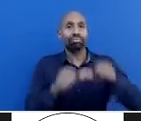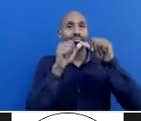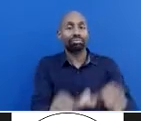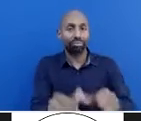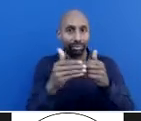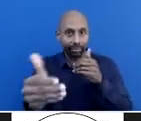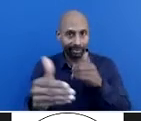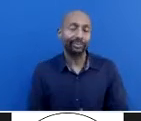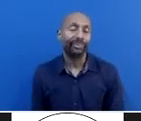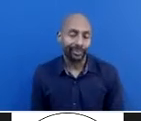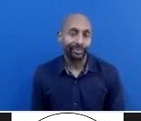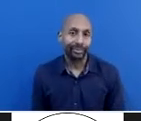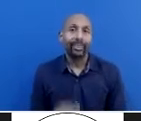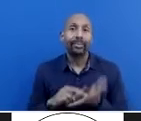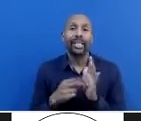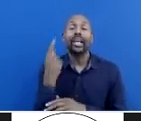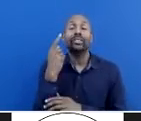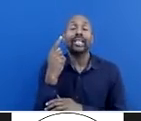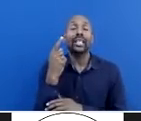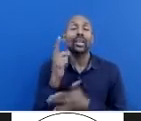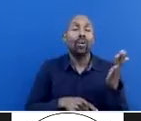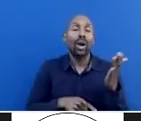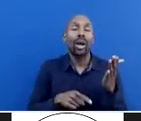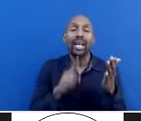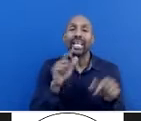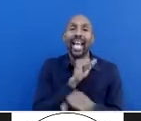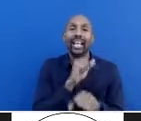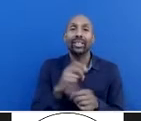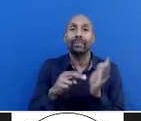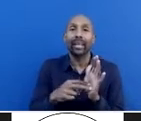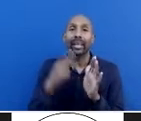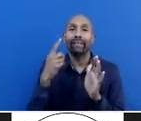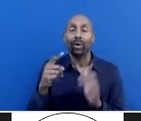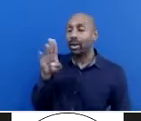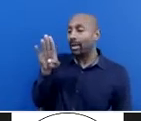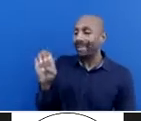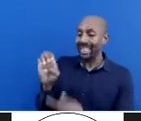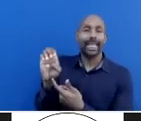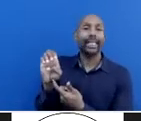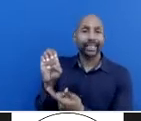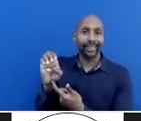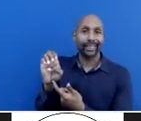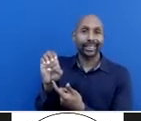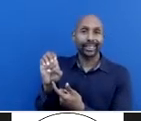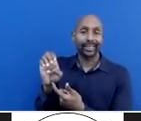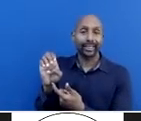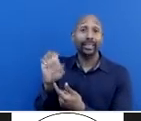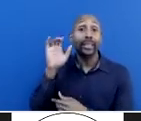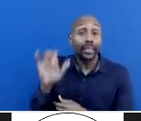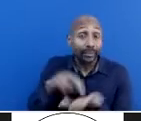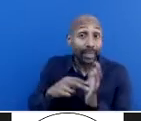it means to be. And what it means to be, to actually exist, is to have your